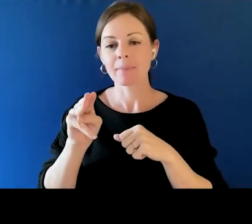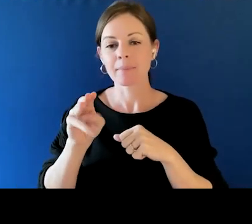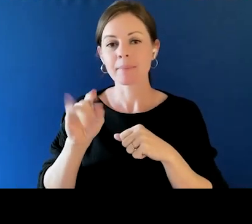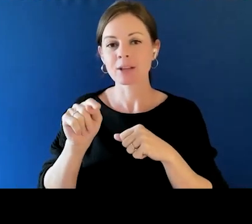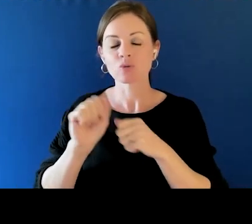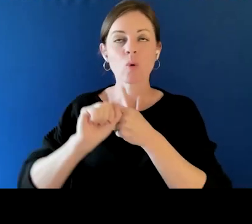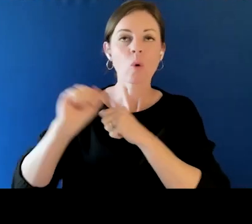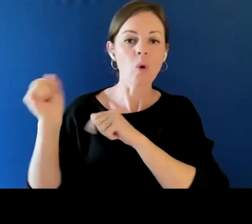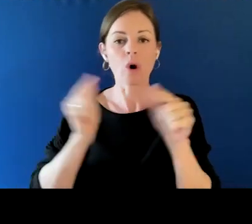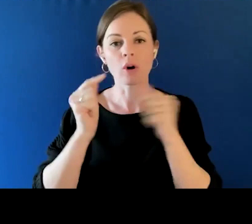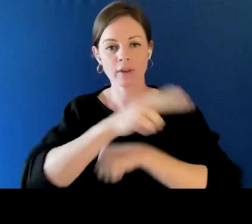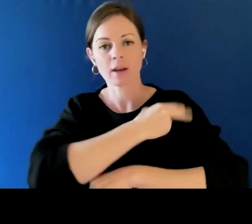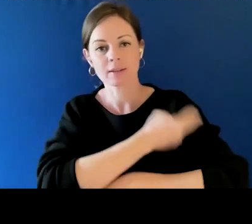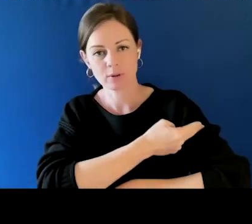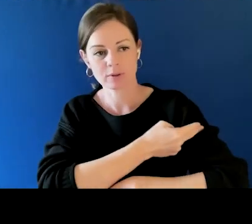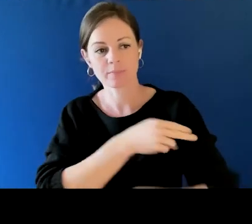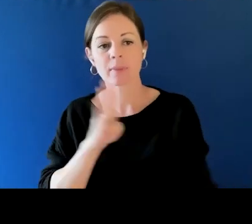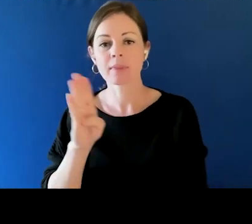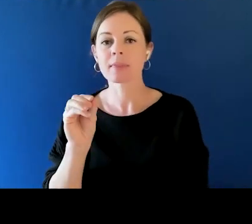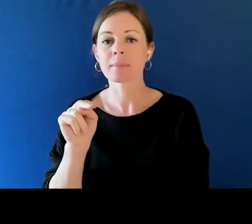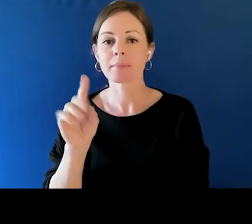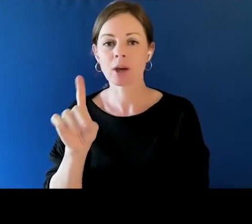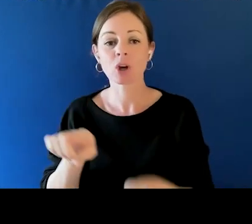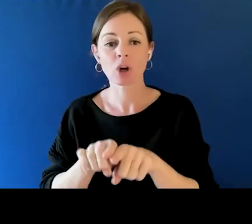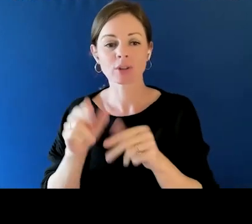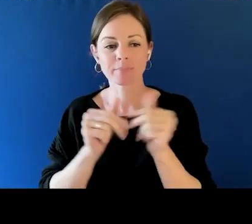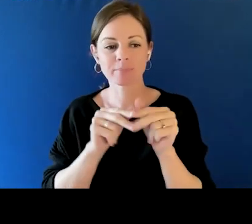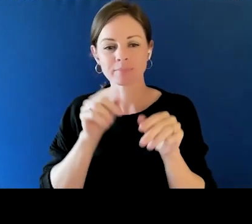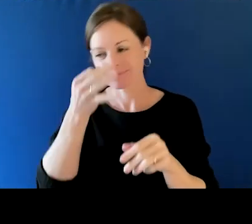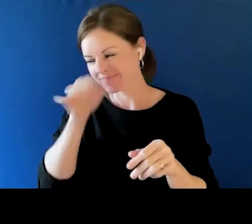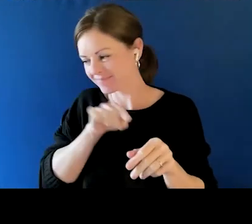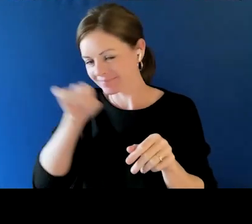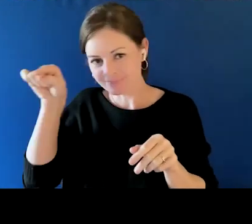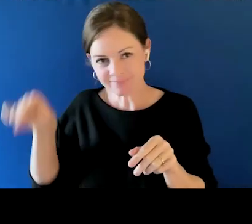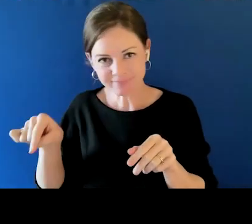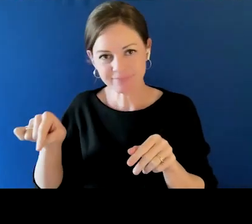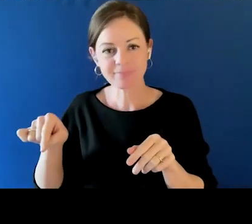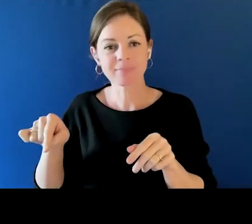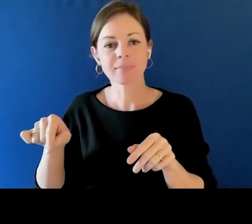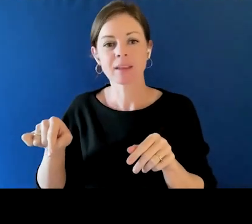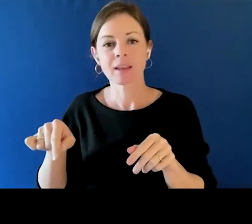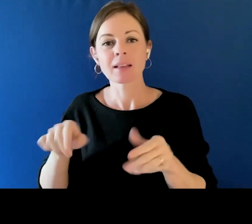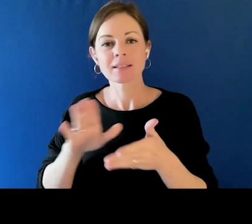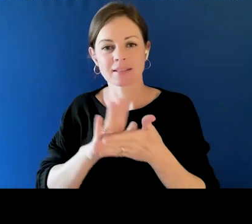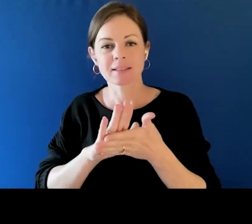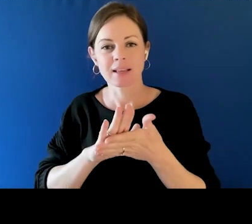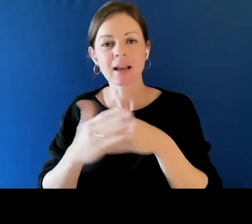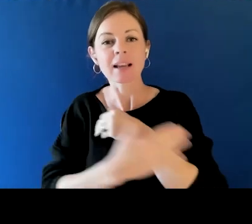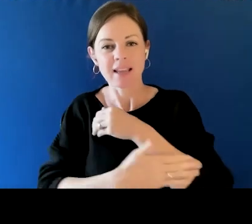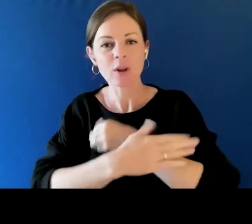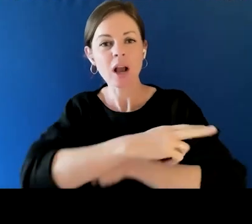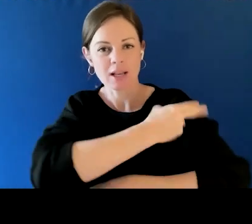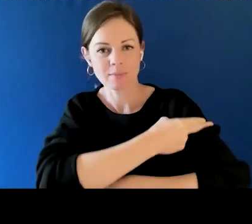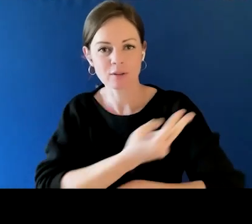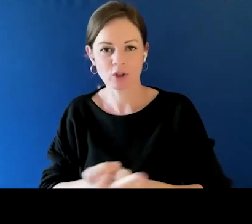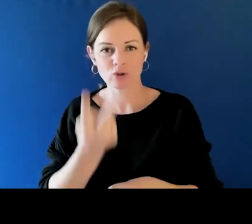town. The bond also built right next to us, because it's basically on the county of the campus of that county hospital. So it's actually two